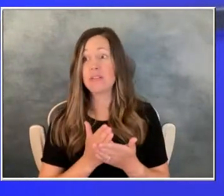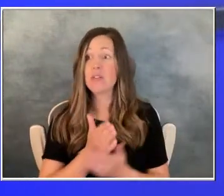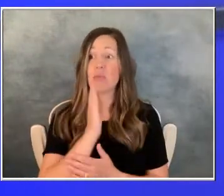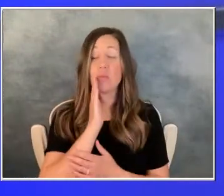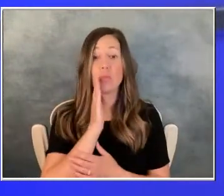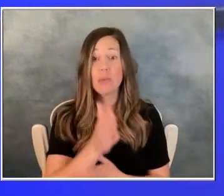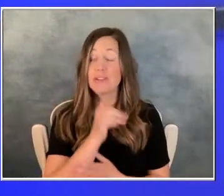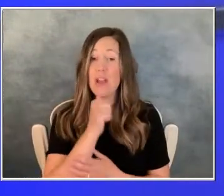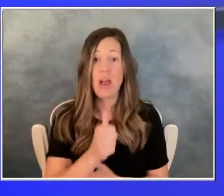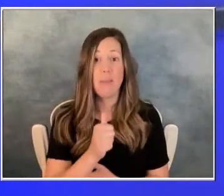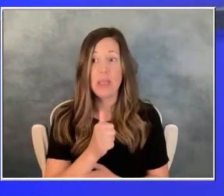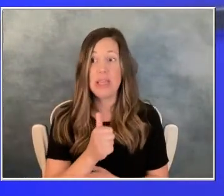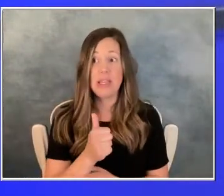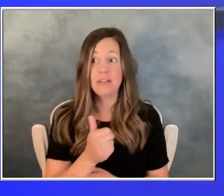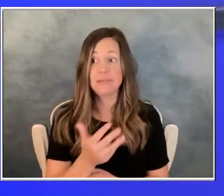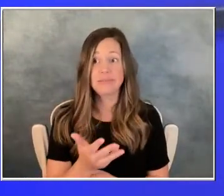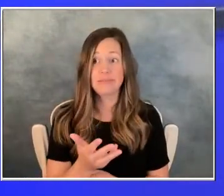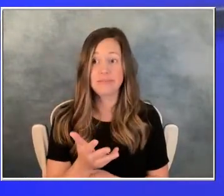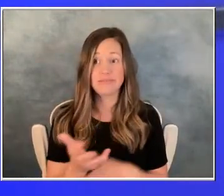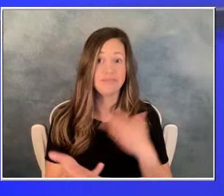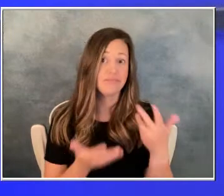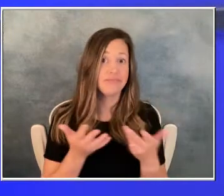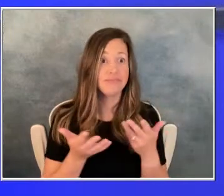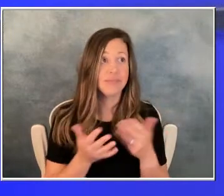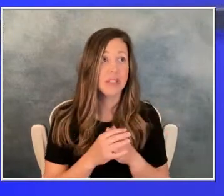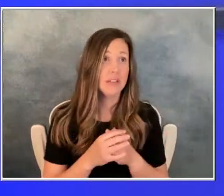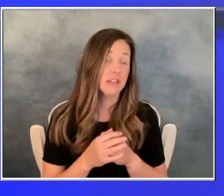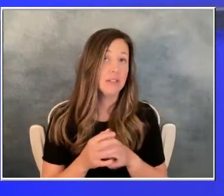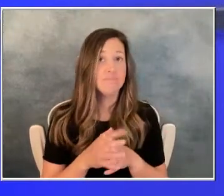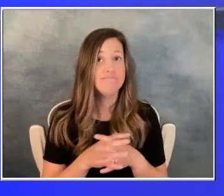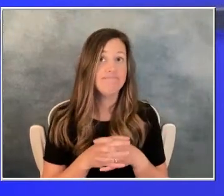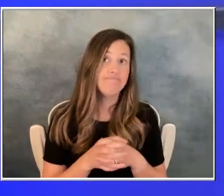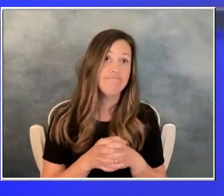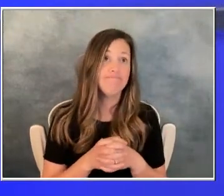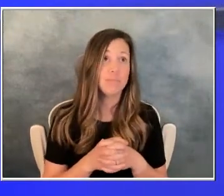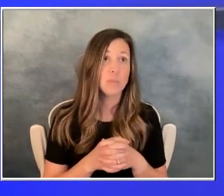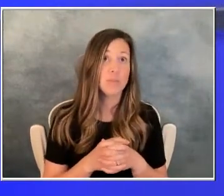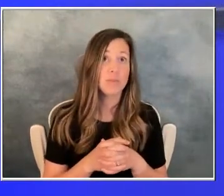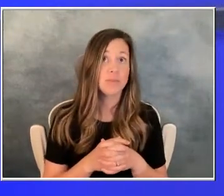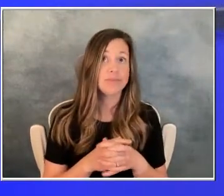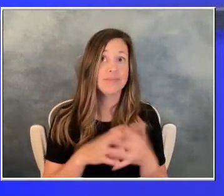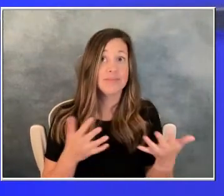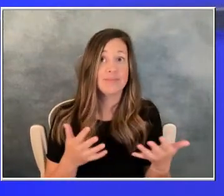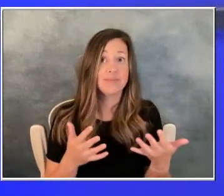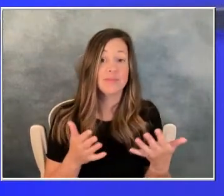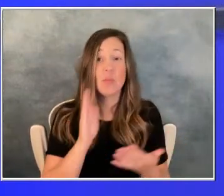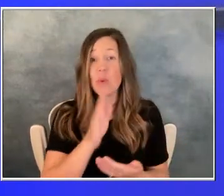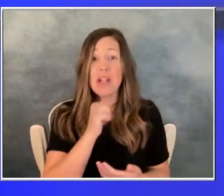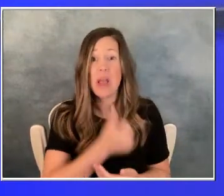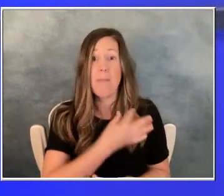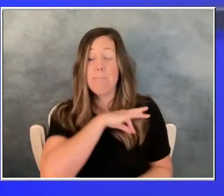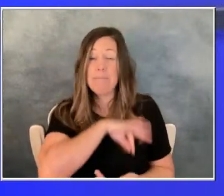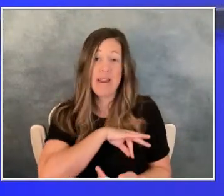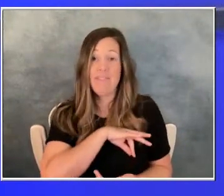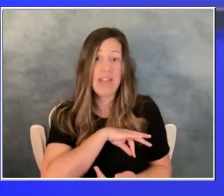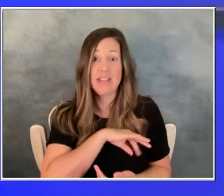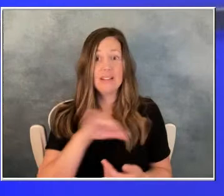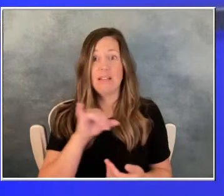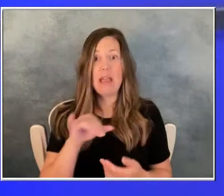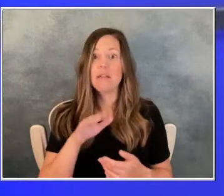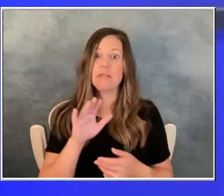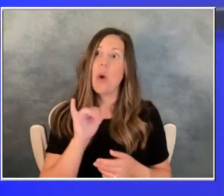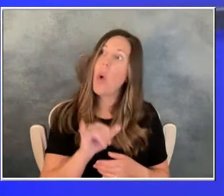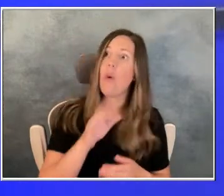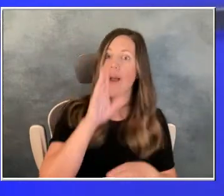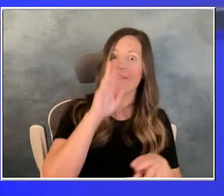be kind of something that you will kind of see as a value that how much enjoyment you get out of fireworks.